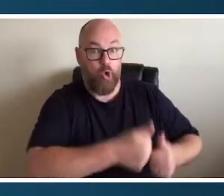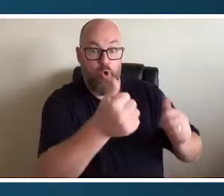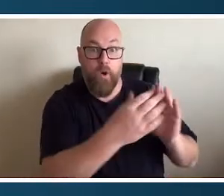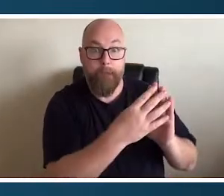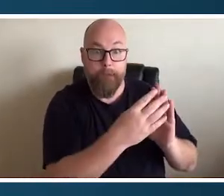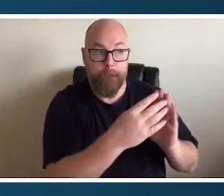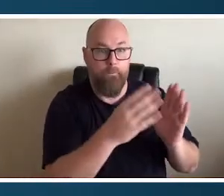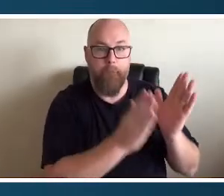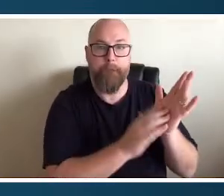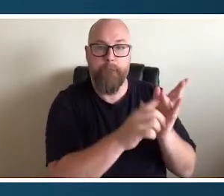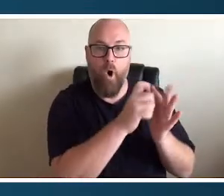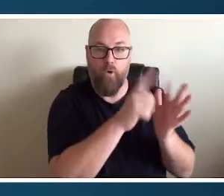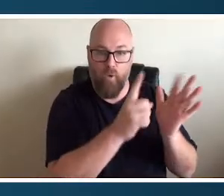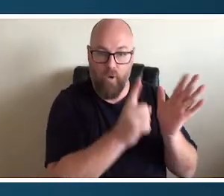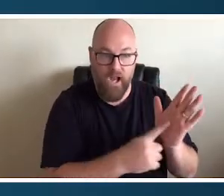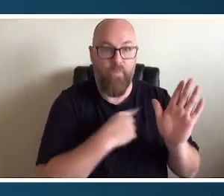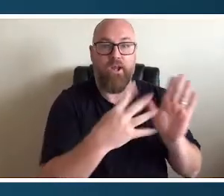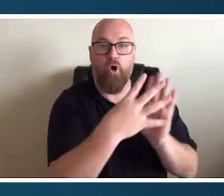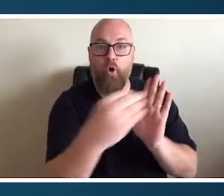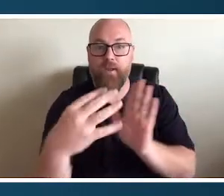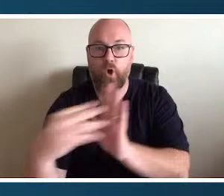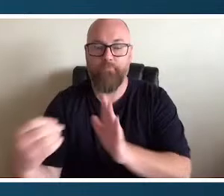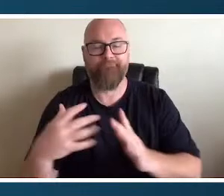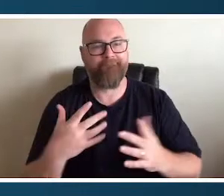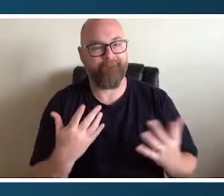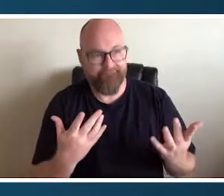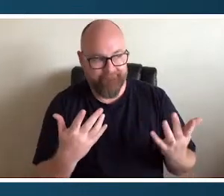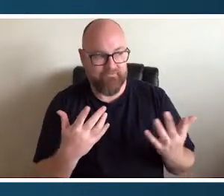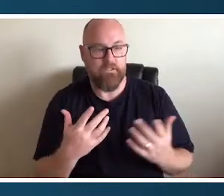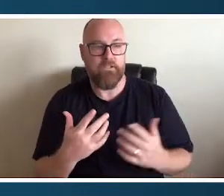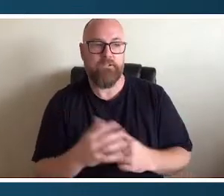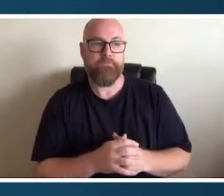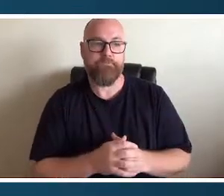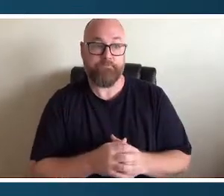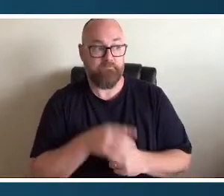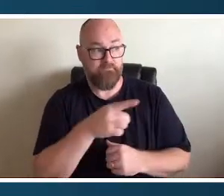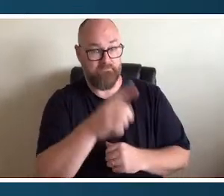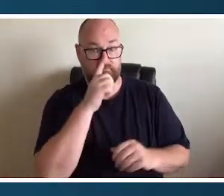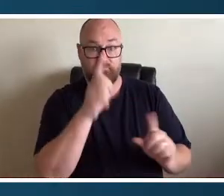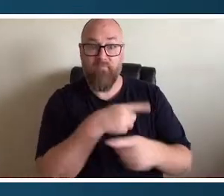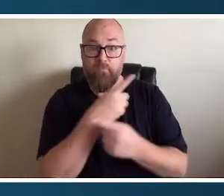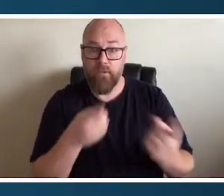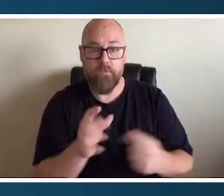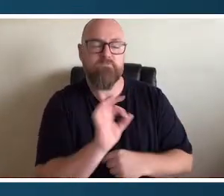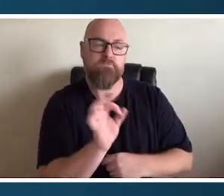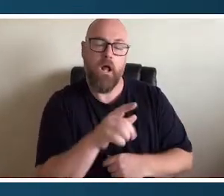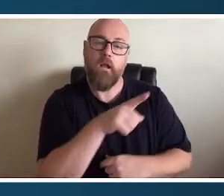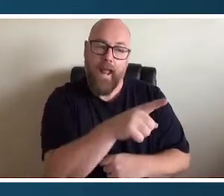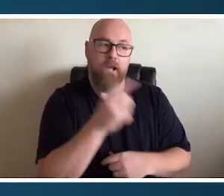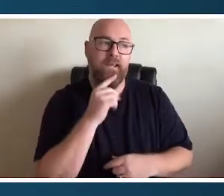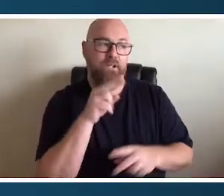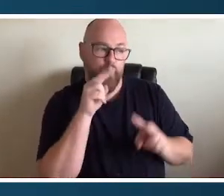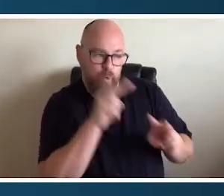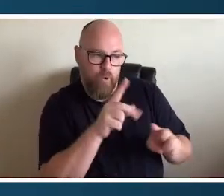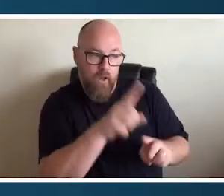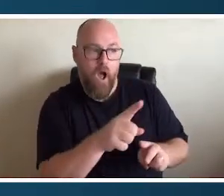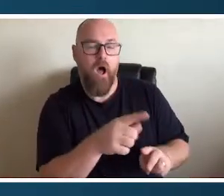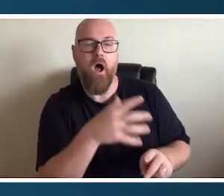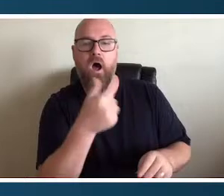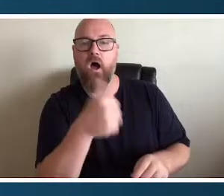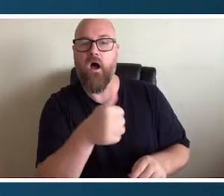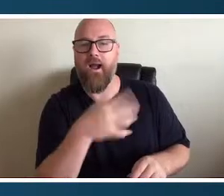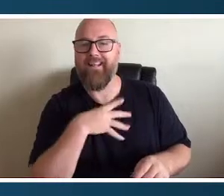insurmountable. Rather, they should be recognized as areas needing increased funding, policy attention, and